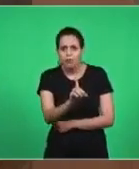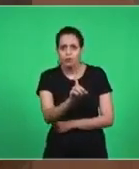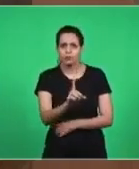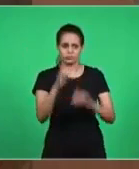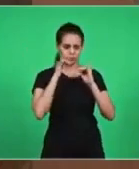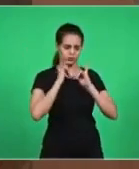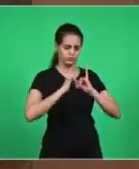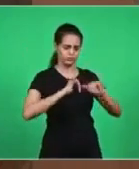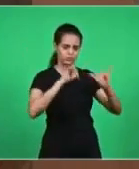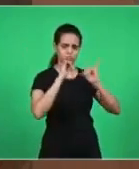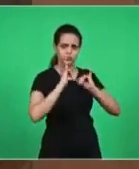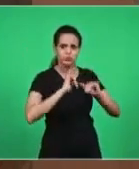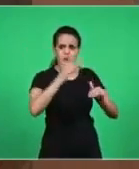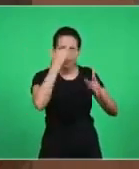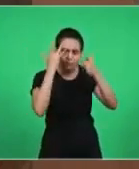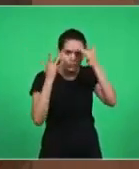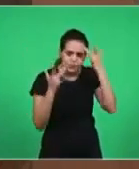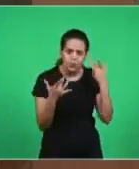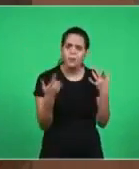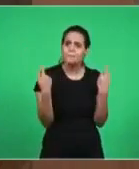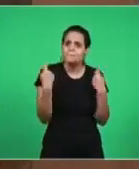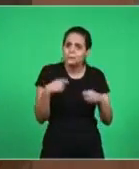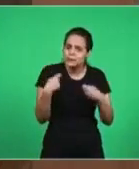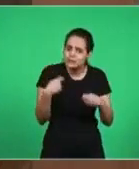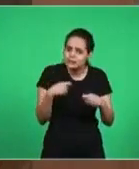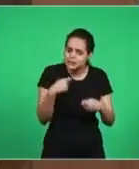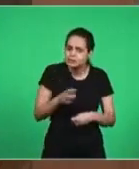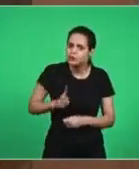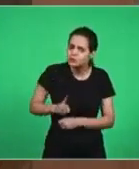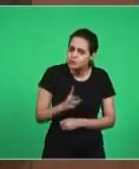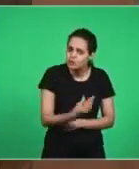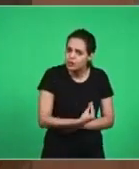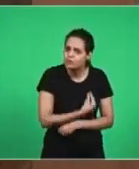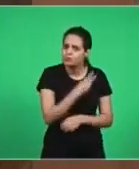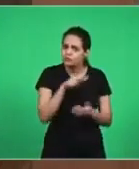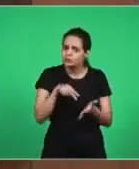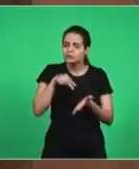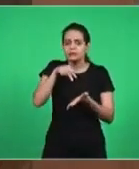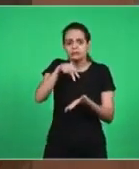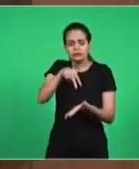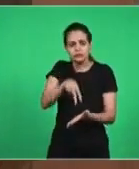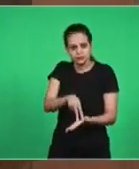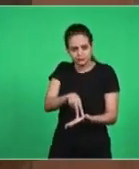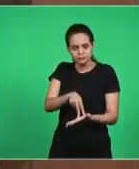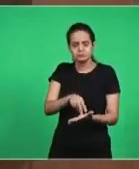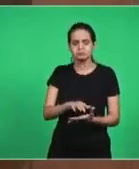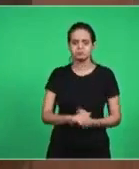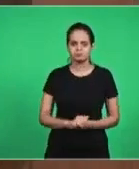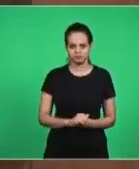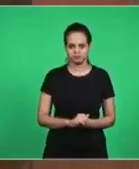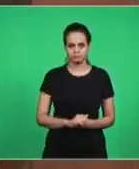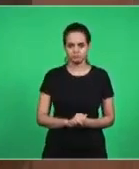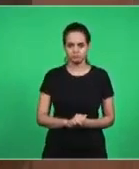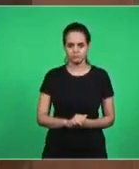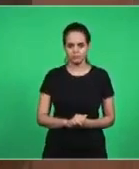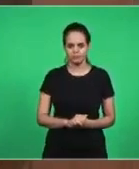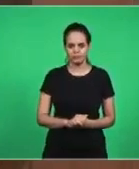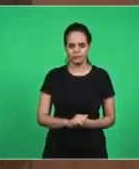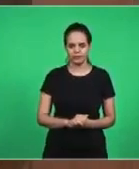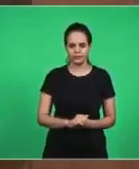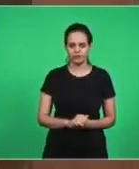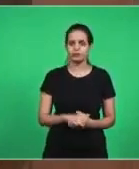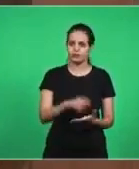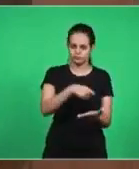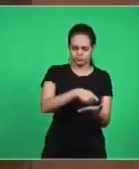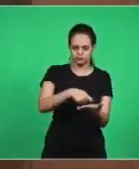We're delivering to the people what they need in order to survive at this moment. And the sister here, she look what she is writing